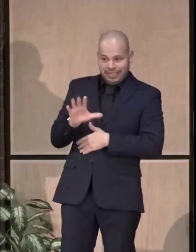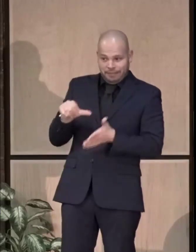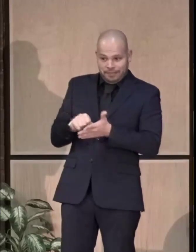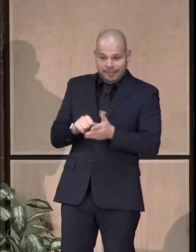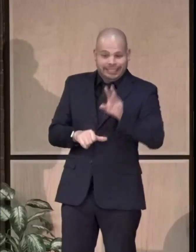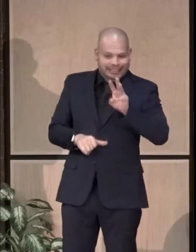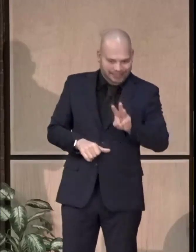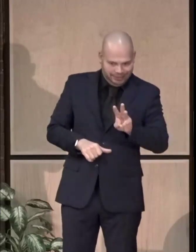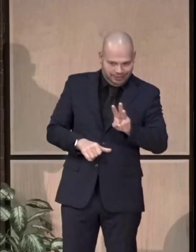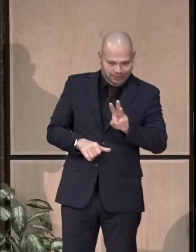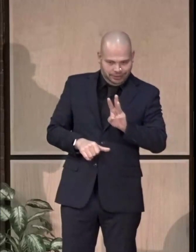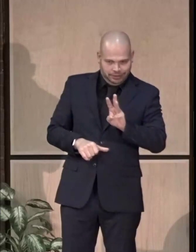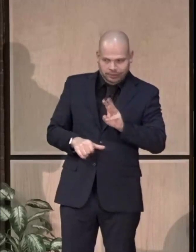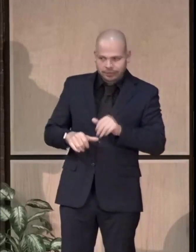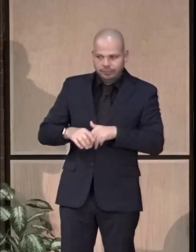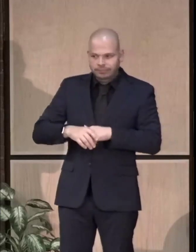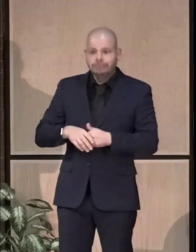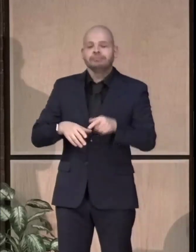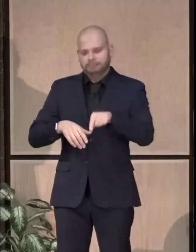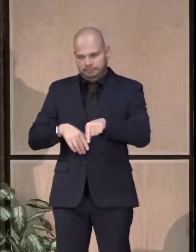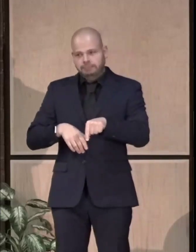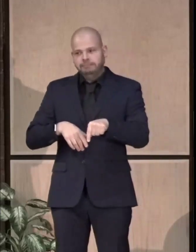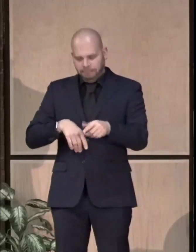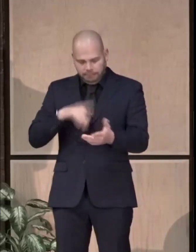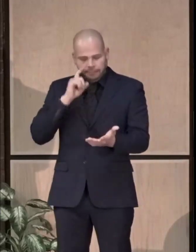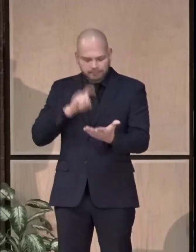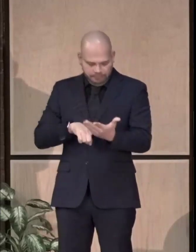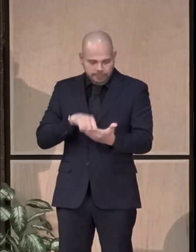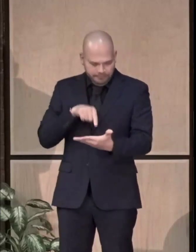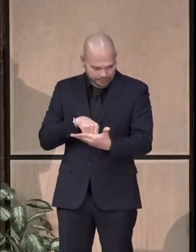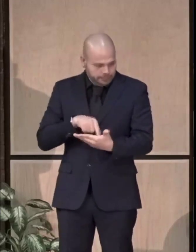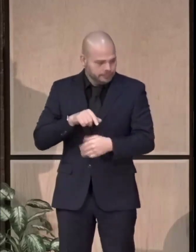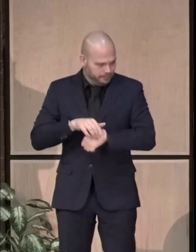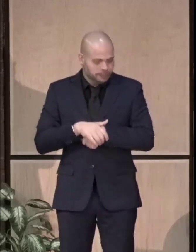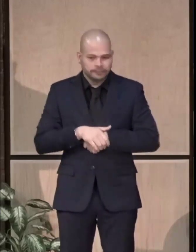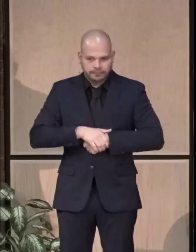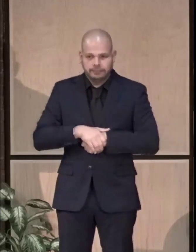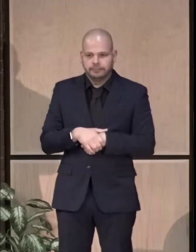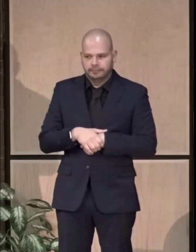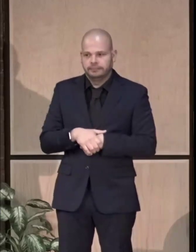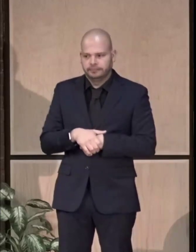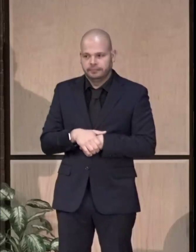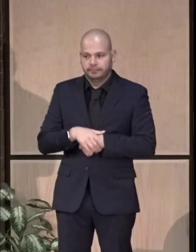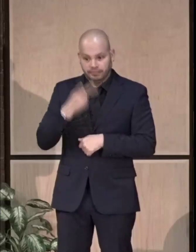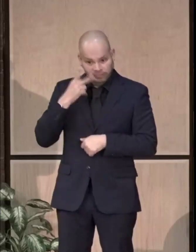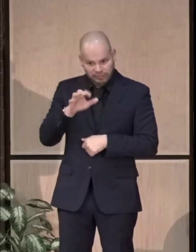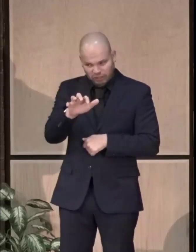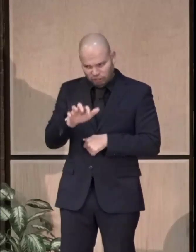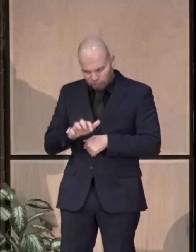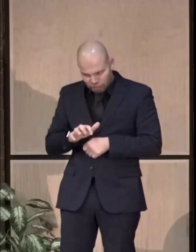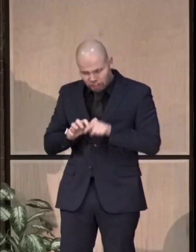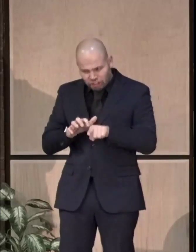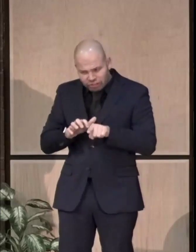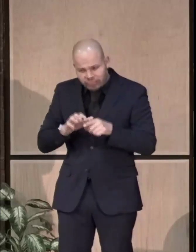Yes, I see it. Okay. And it adds at the end, I just don't know where he's up and down,